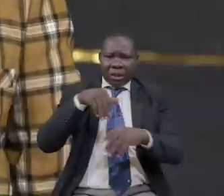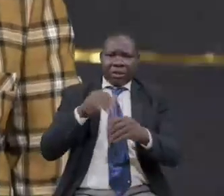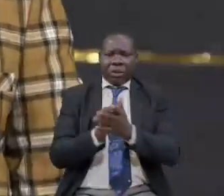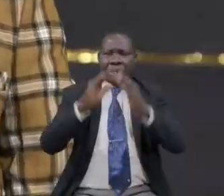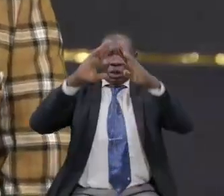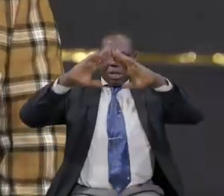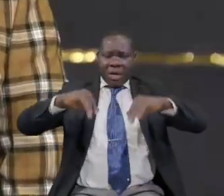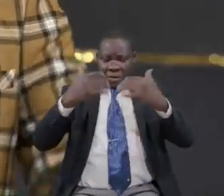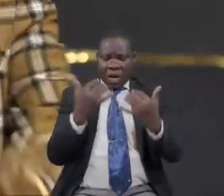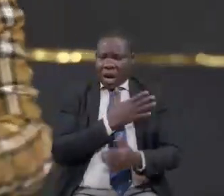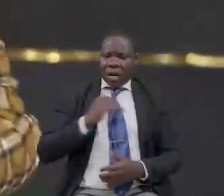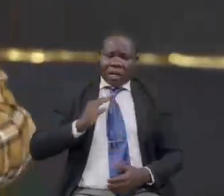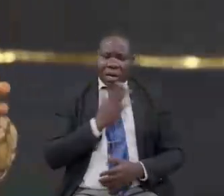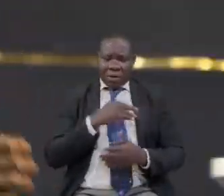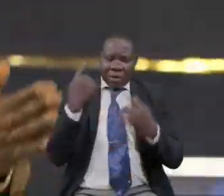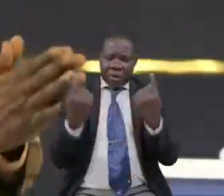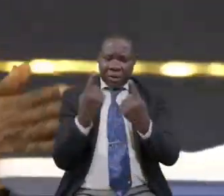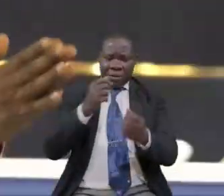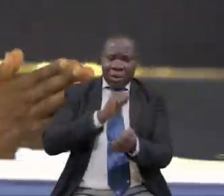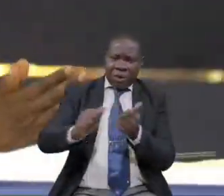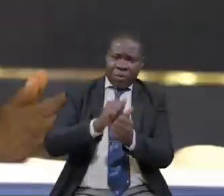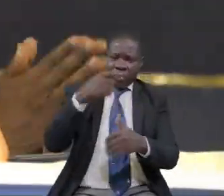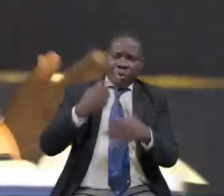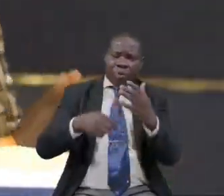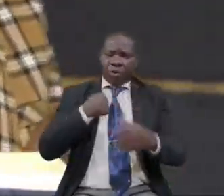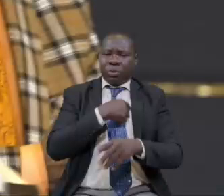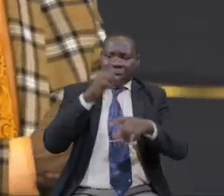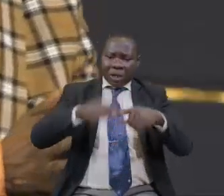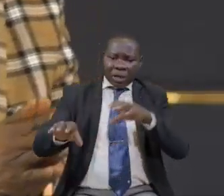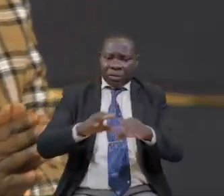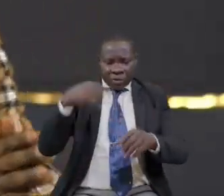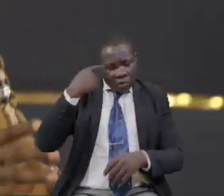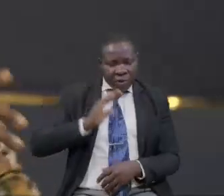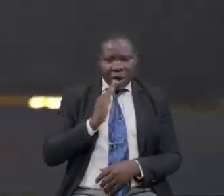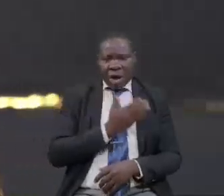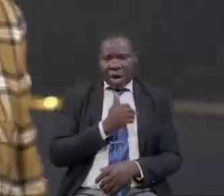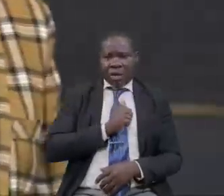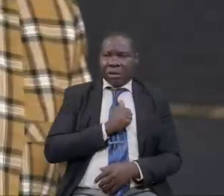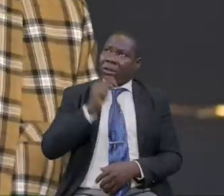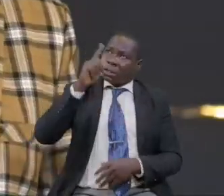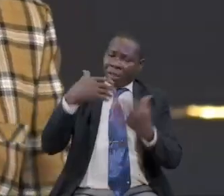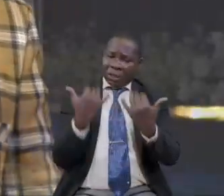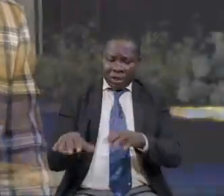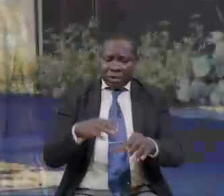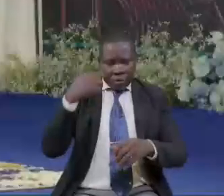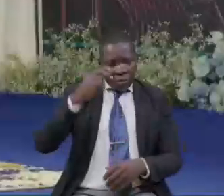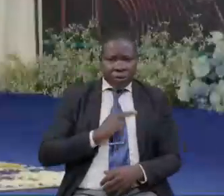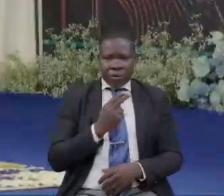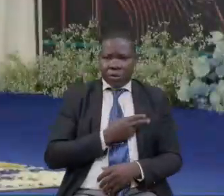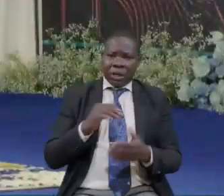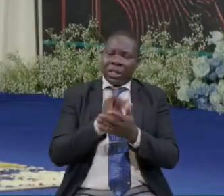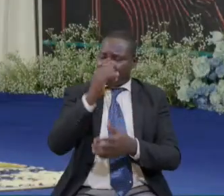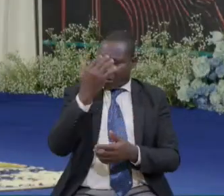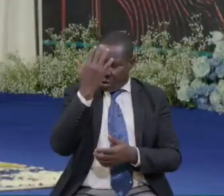What we couldn't do for ourselves, he now does for us. That's why he says we now look to